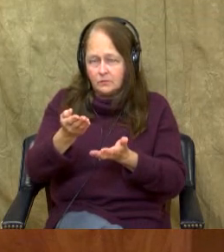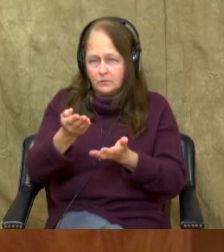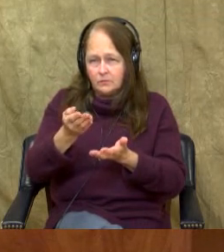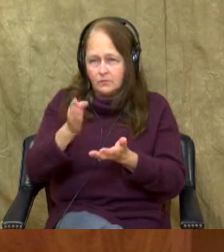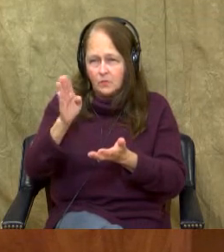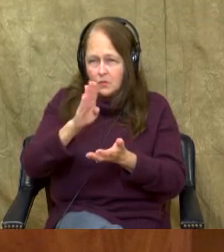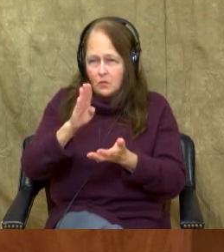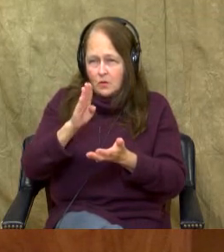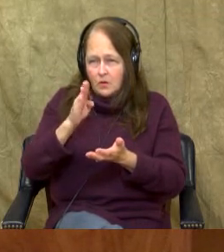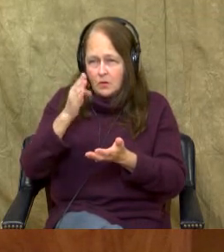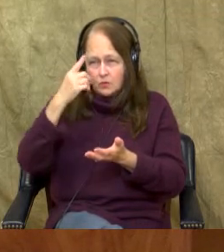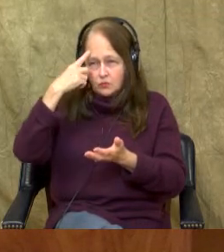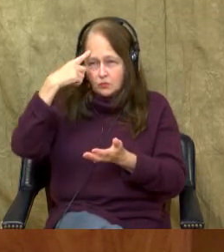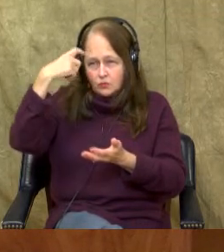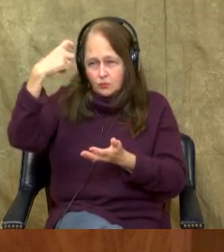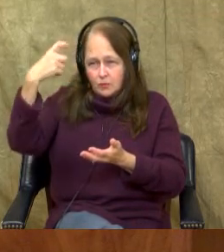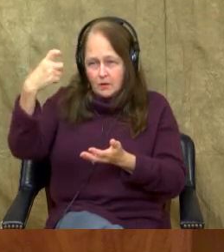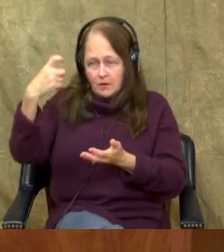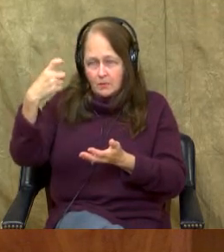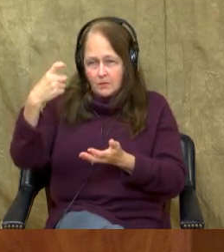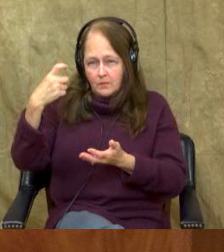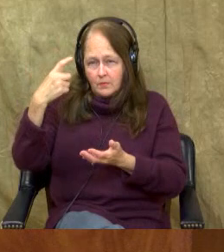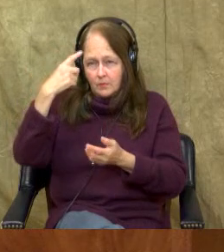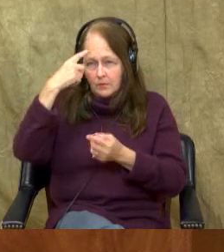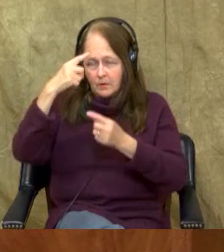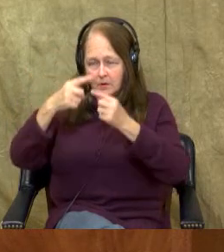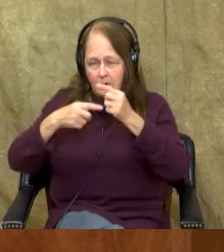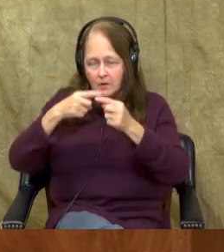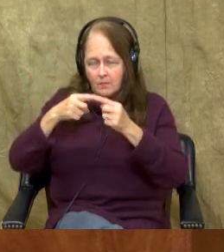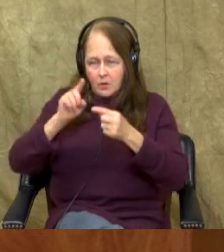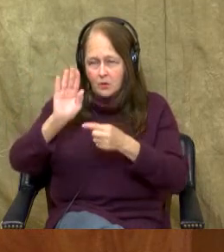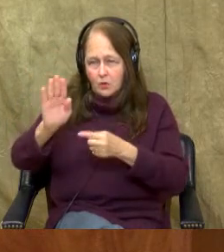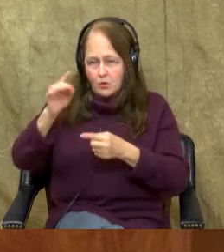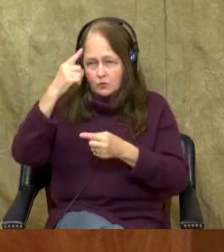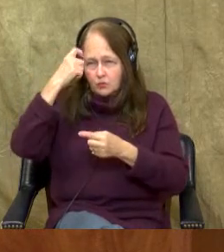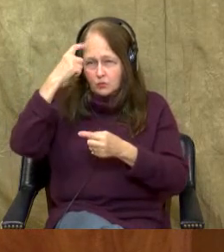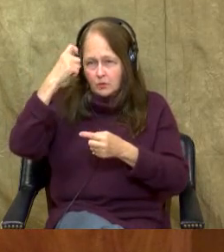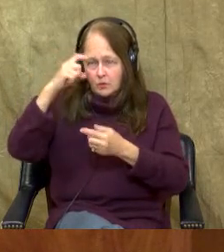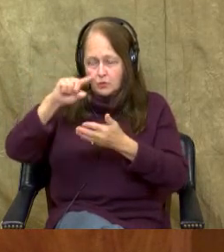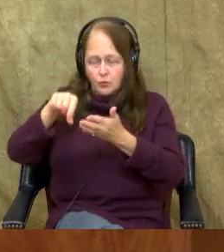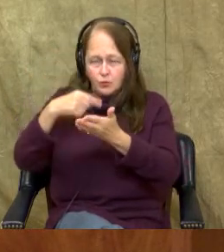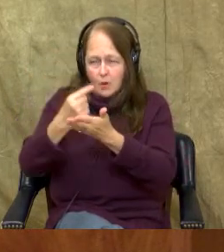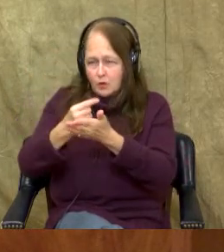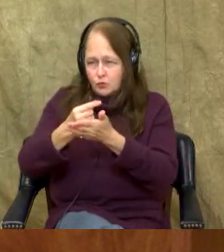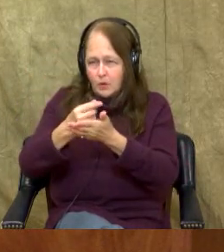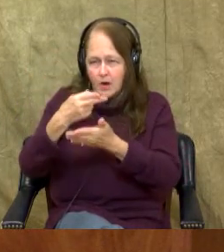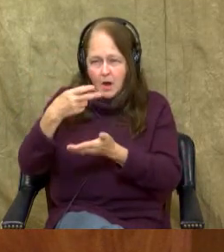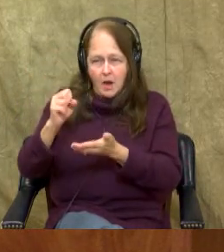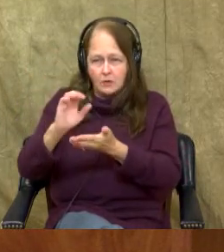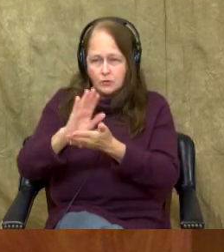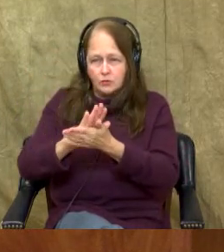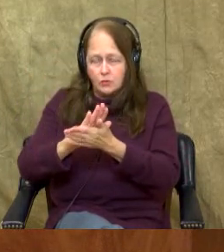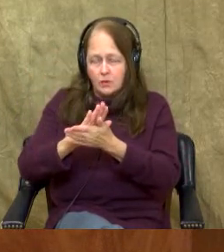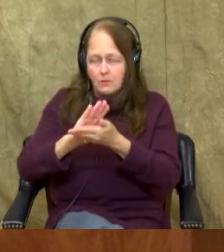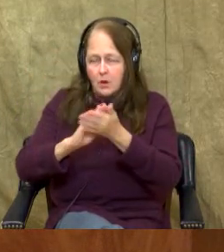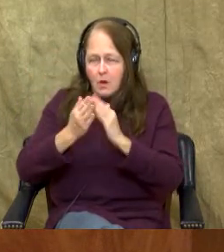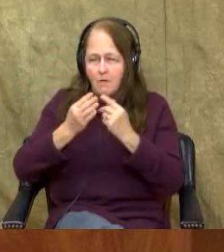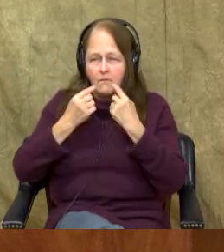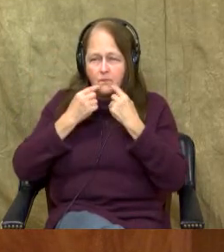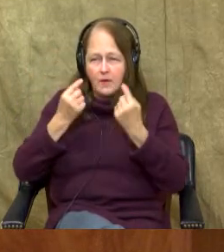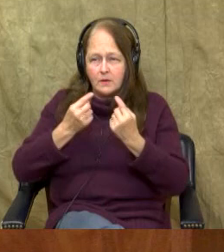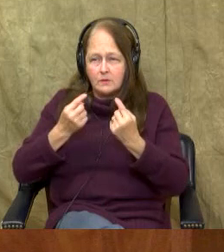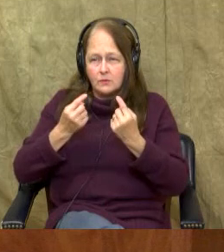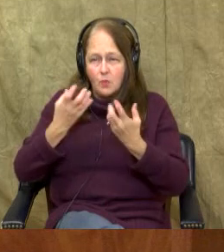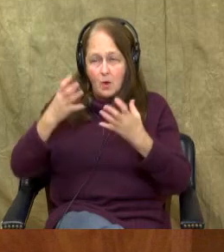Have you ever had a dream? Think about your dream. Is it to graduate high school? Is it to become famous? Do you want